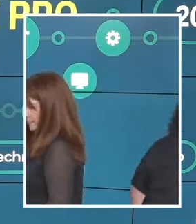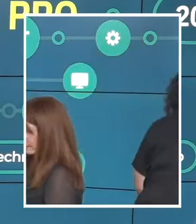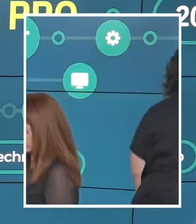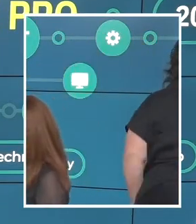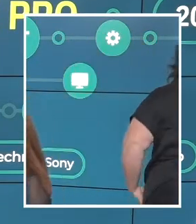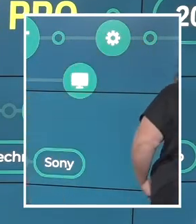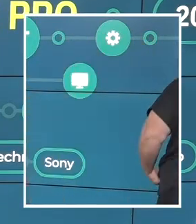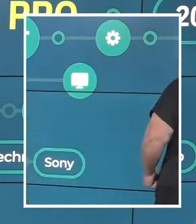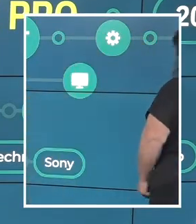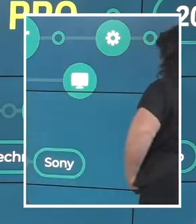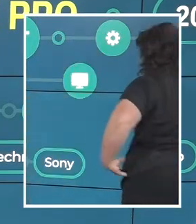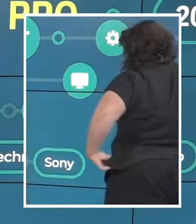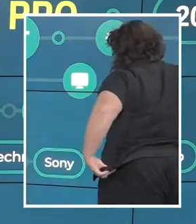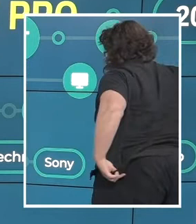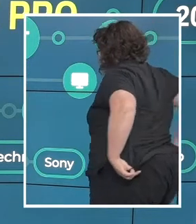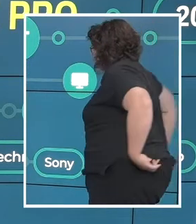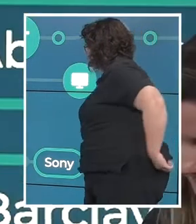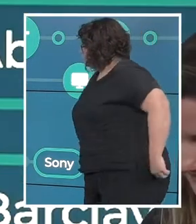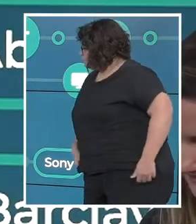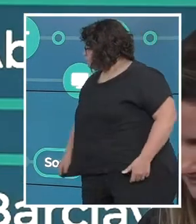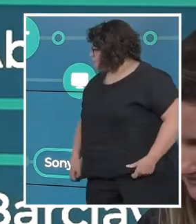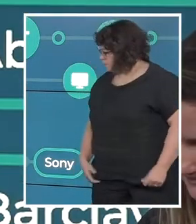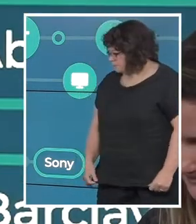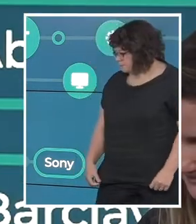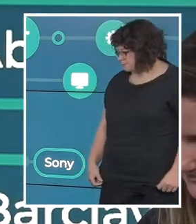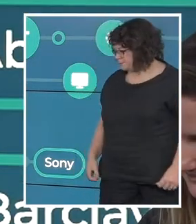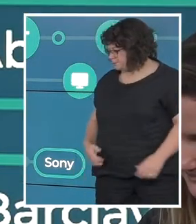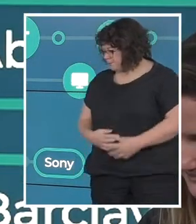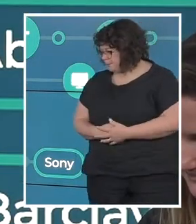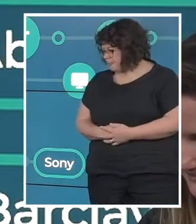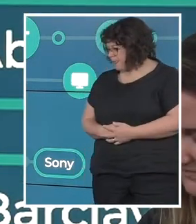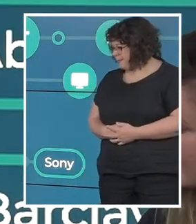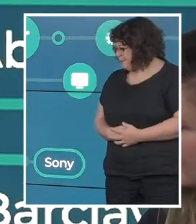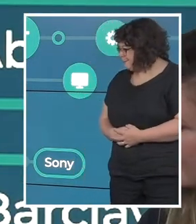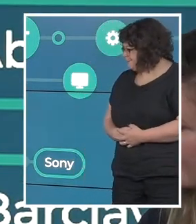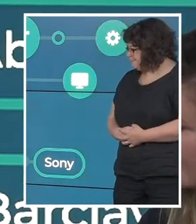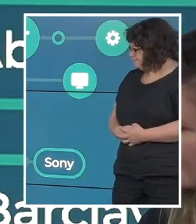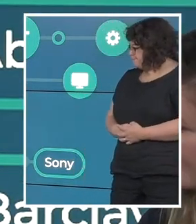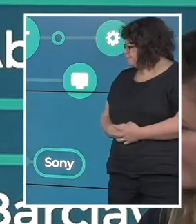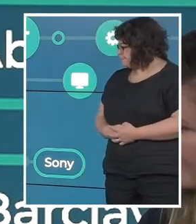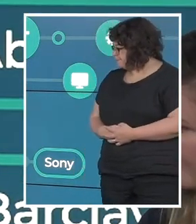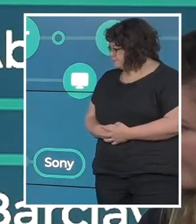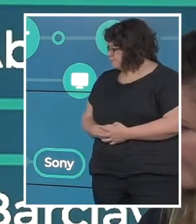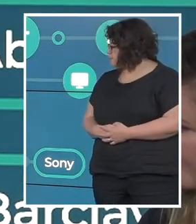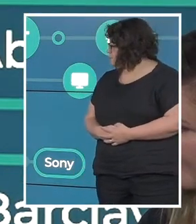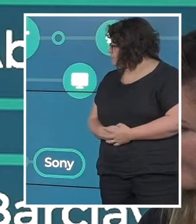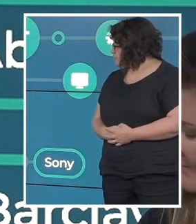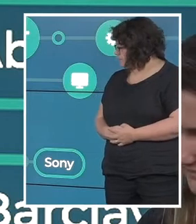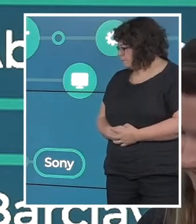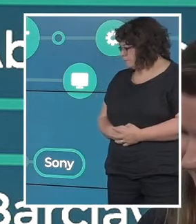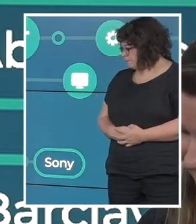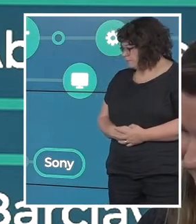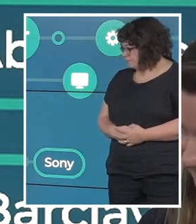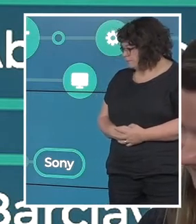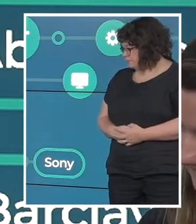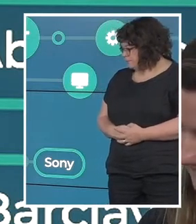Hi folks, my name is Jane Black and I work for Crawford Technologies. And for those of you that don't know us, we're